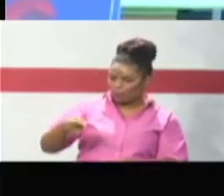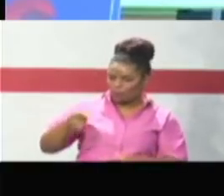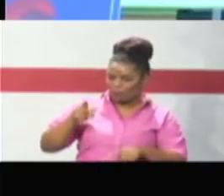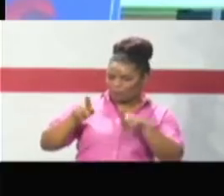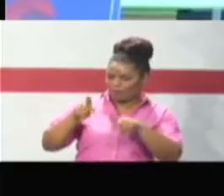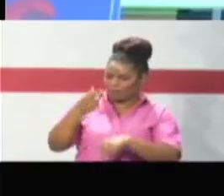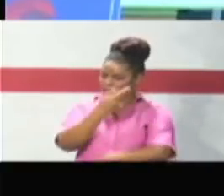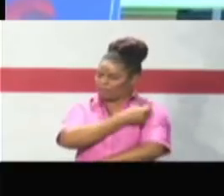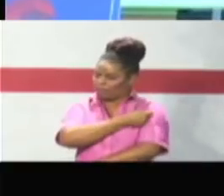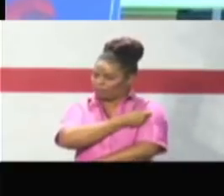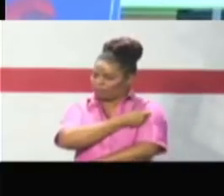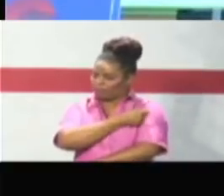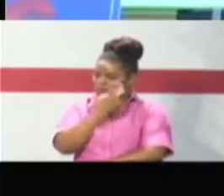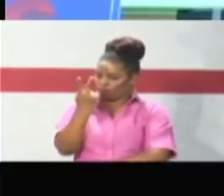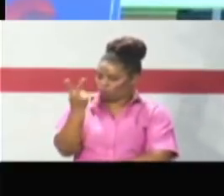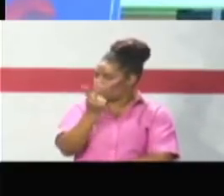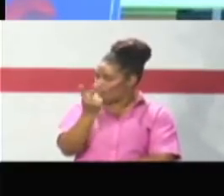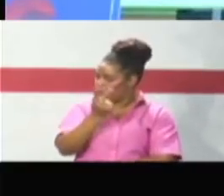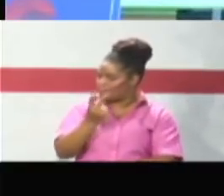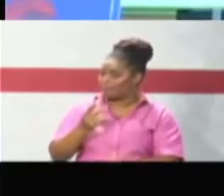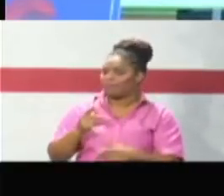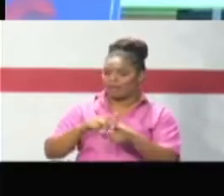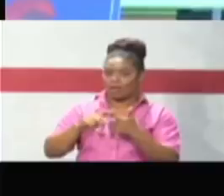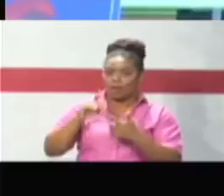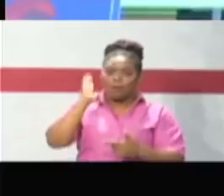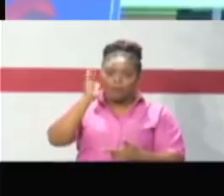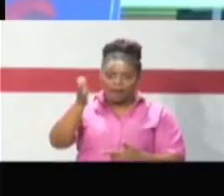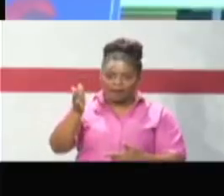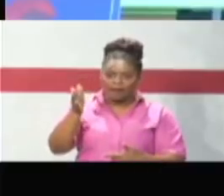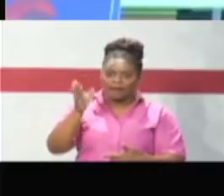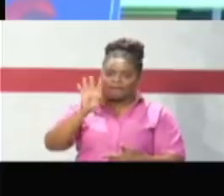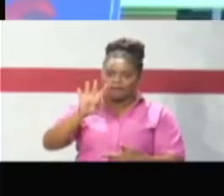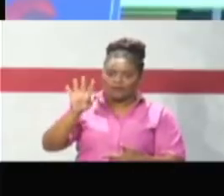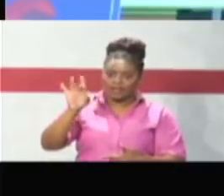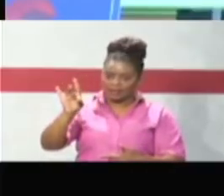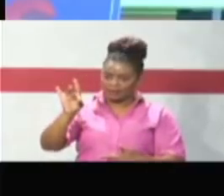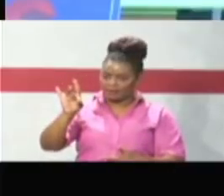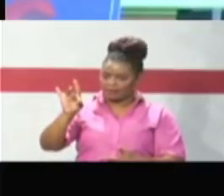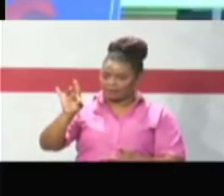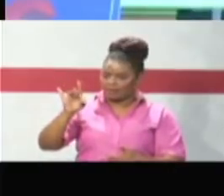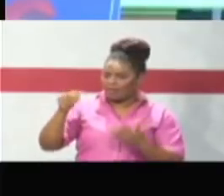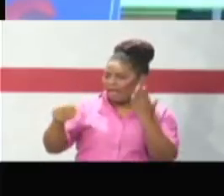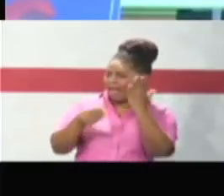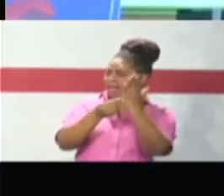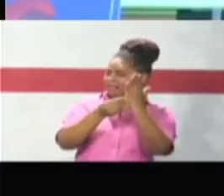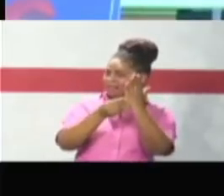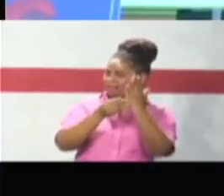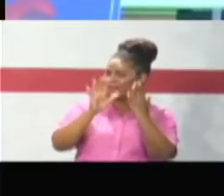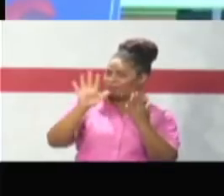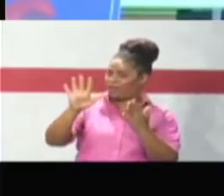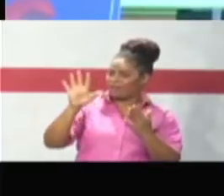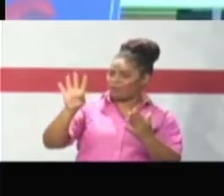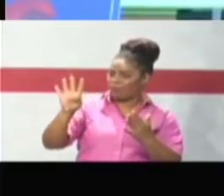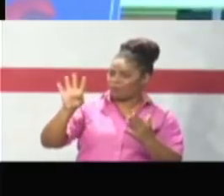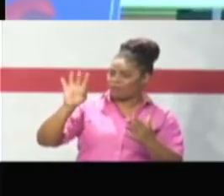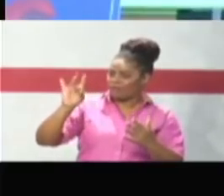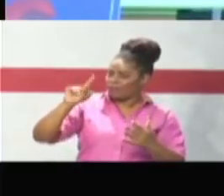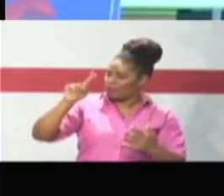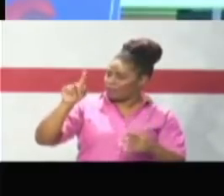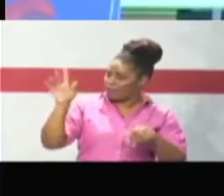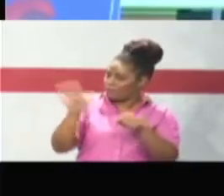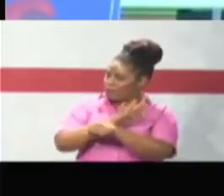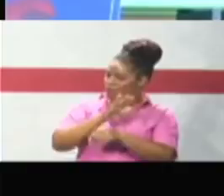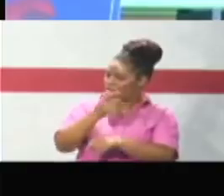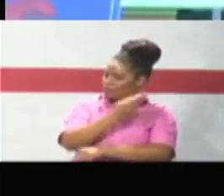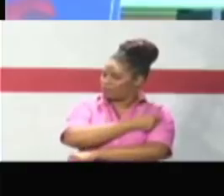additional dose, we will then have 448 plus 548,000 persons fully vaccinated.